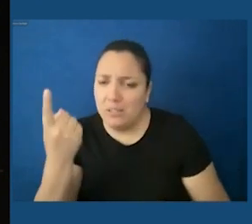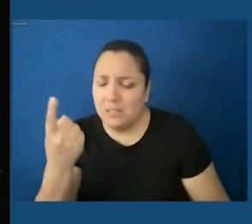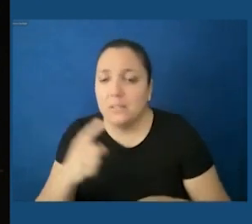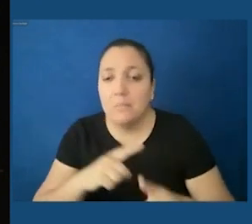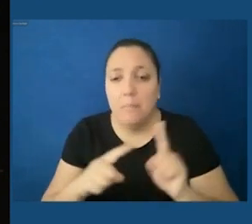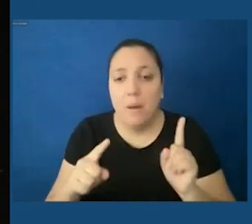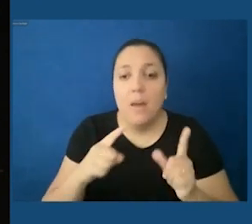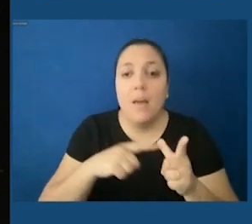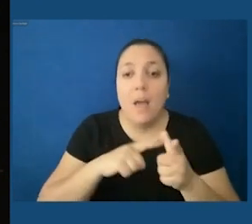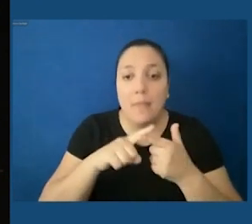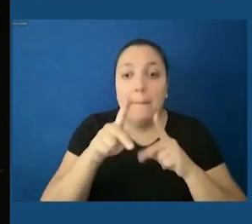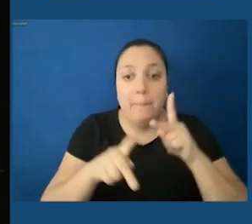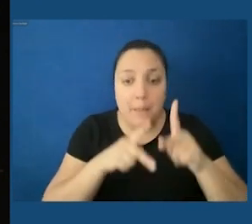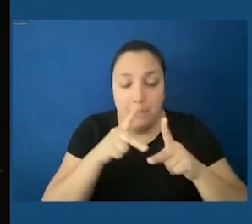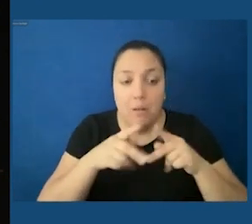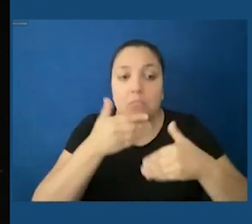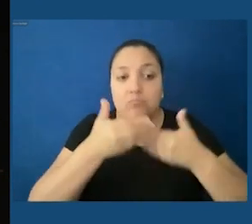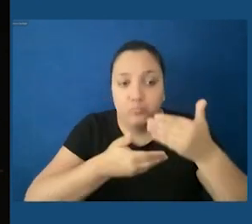way out of,